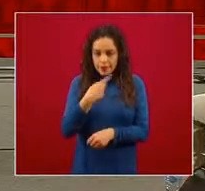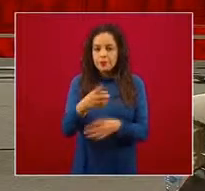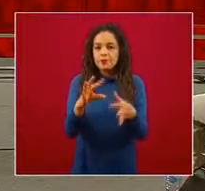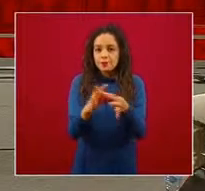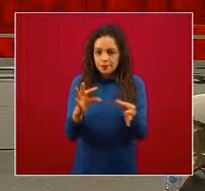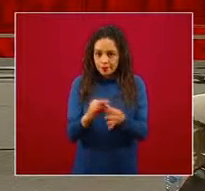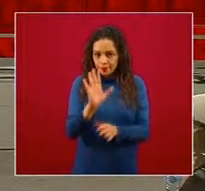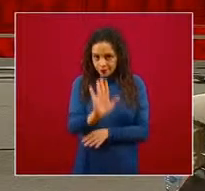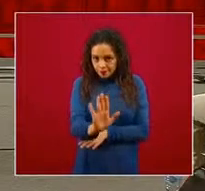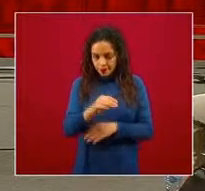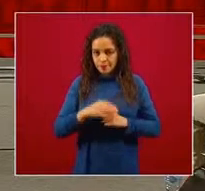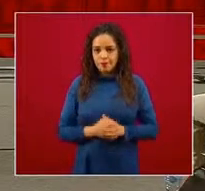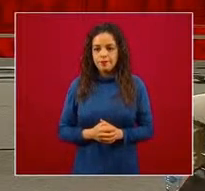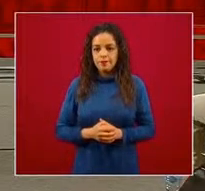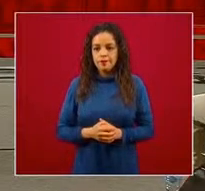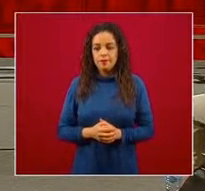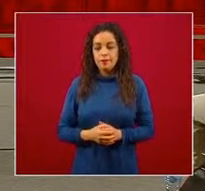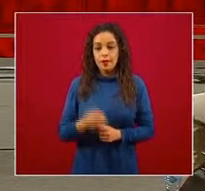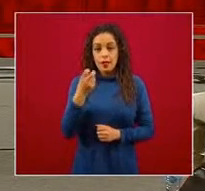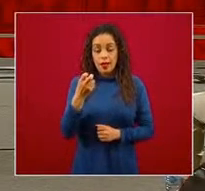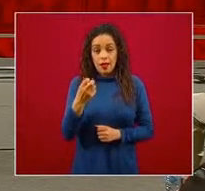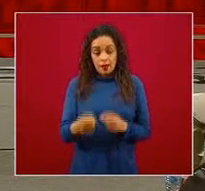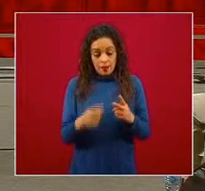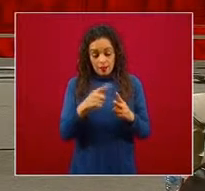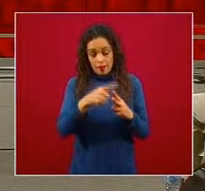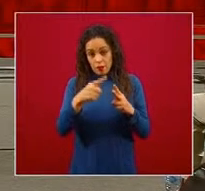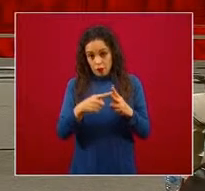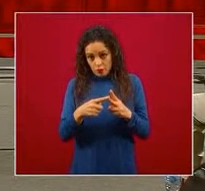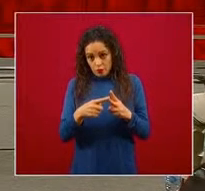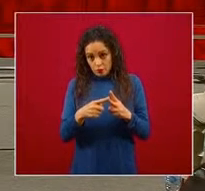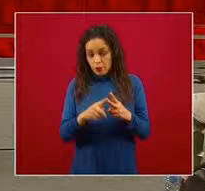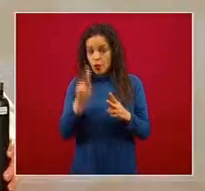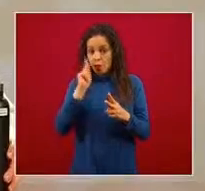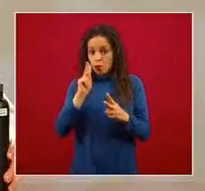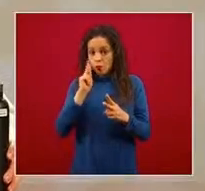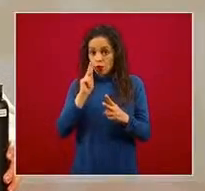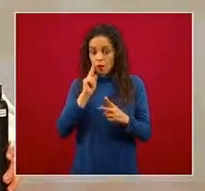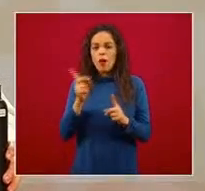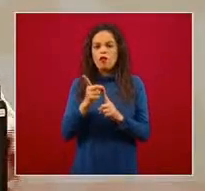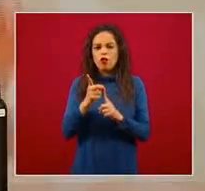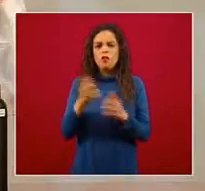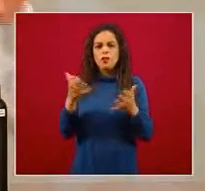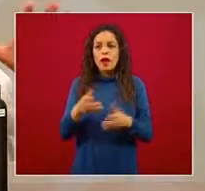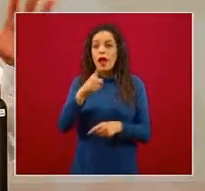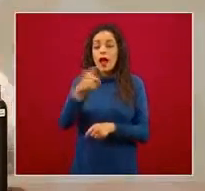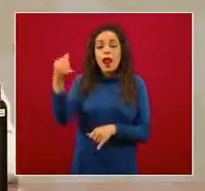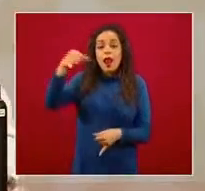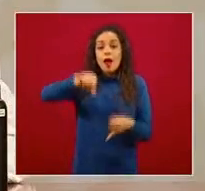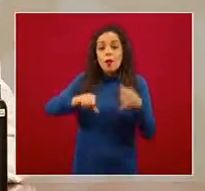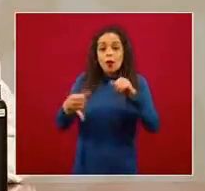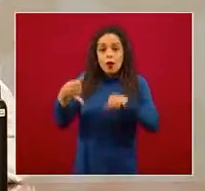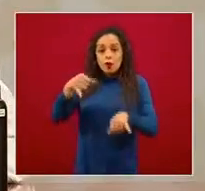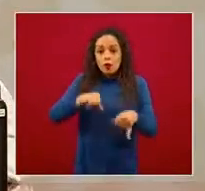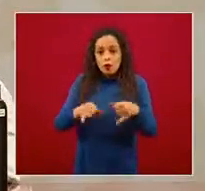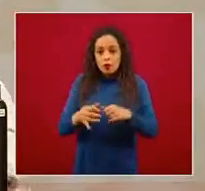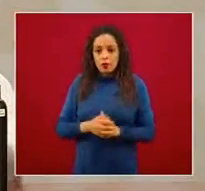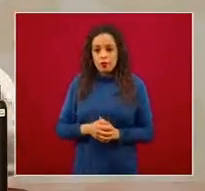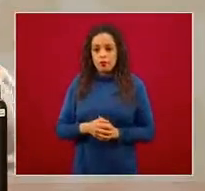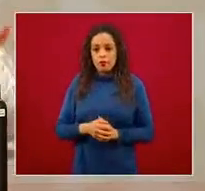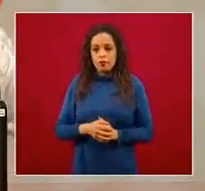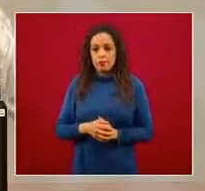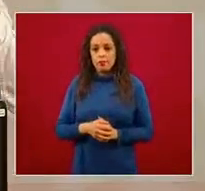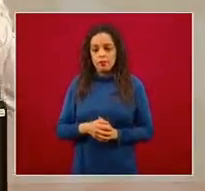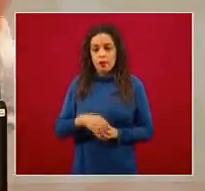Now, out of these two, and out of all the tests that are done in the lab,